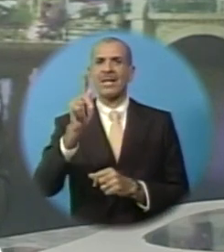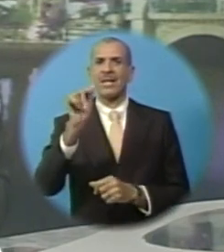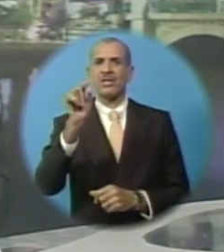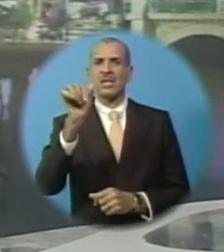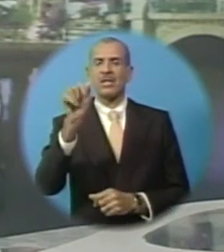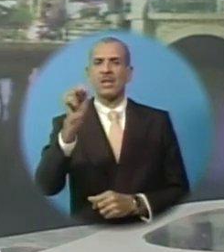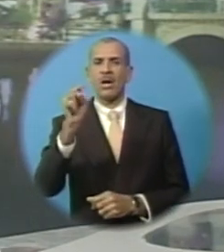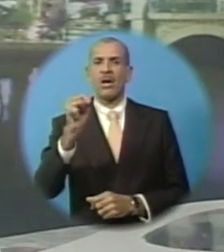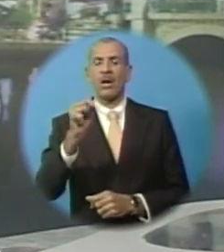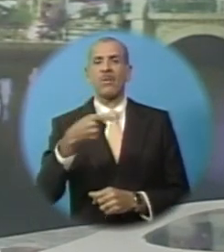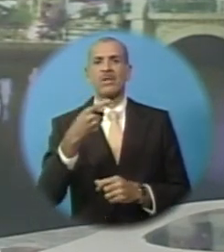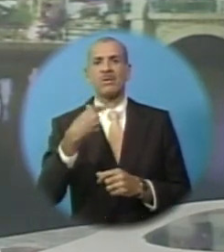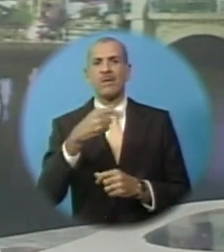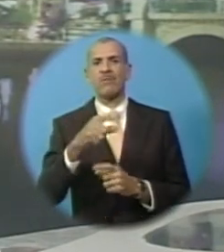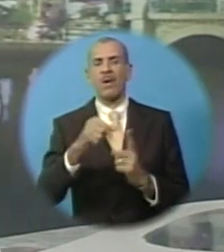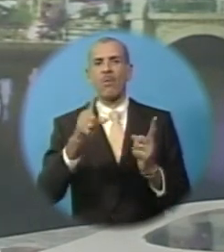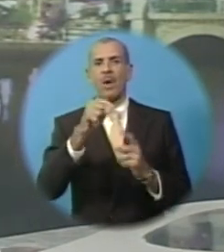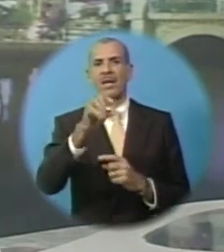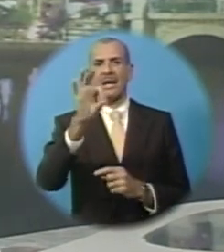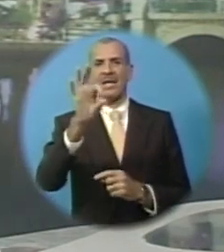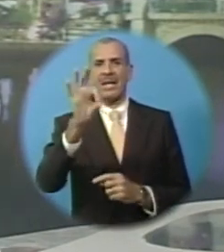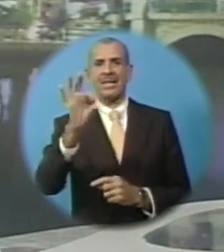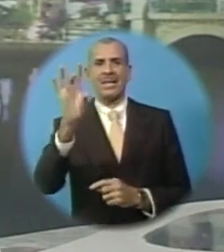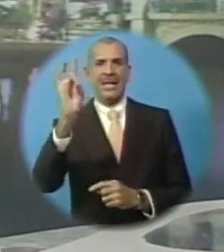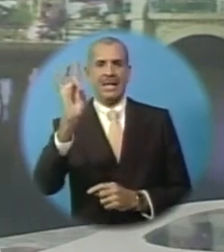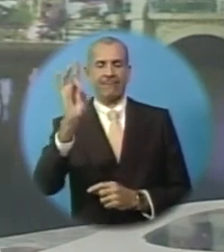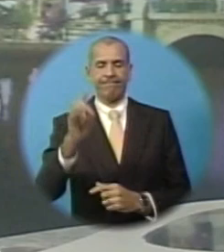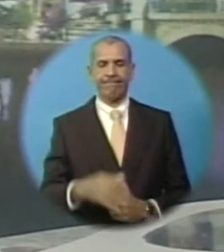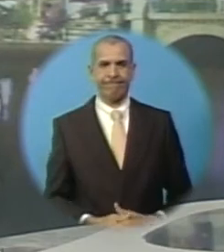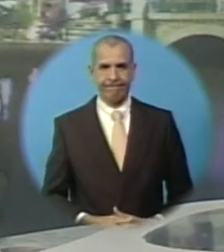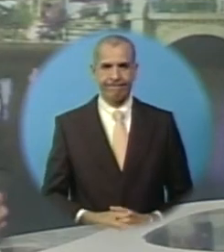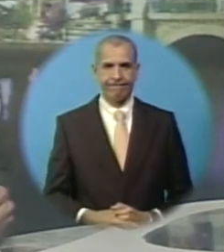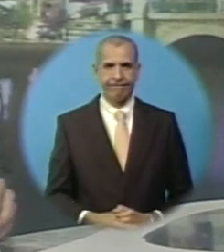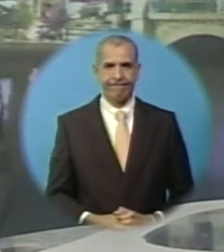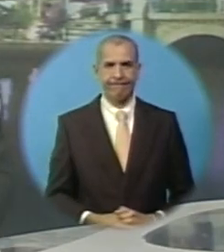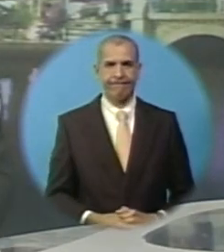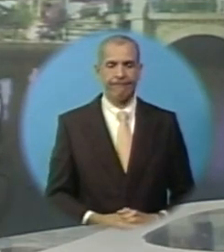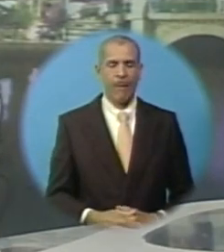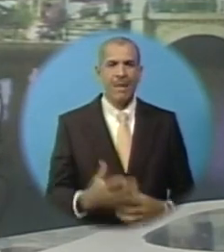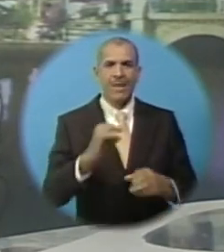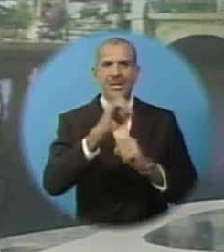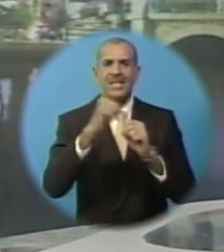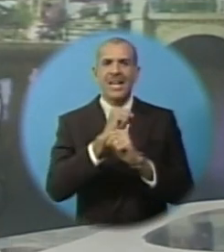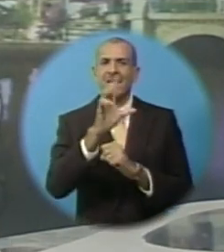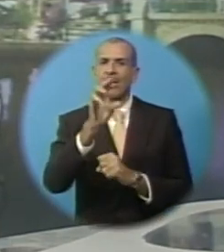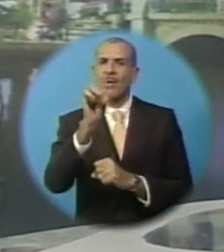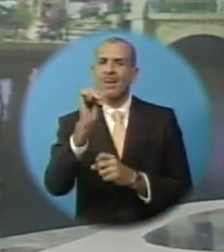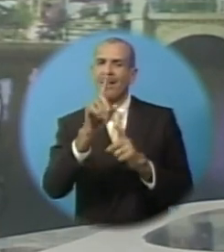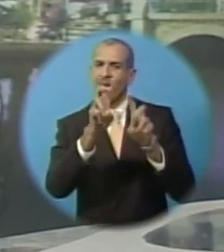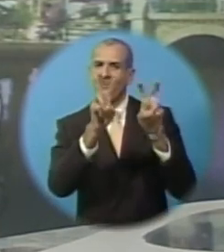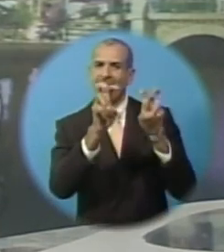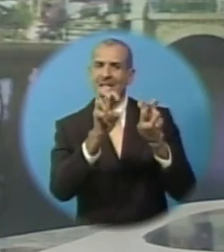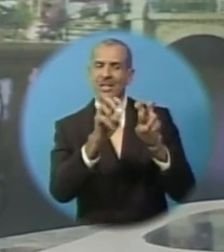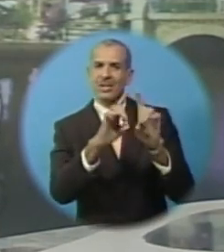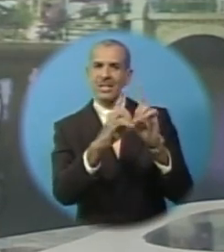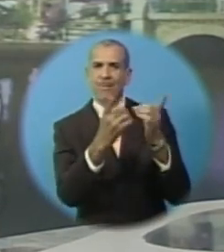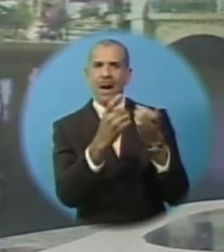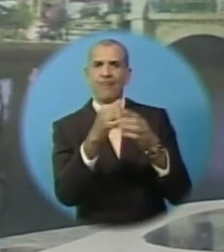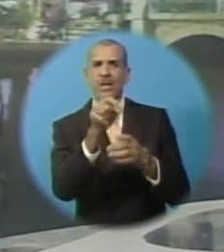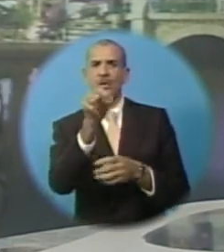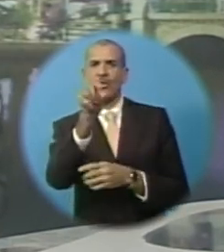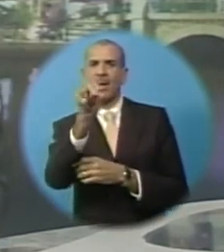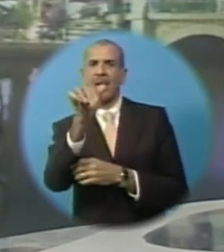he has been representing since 1998. This year, the Criminal Investigations Department in Guyana